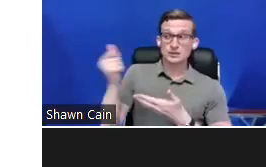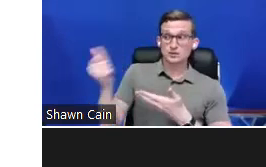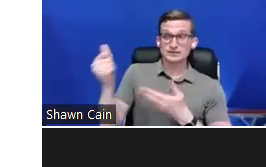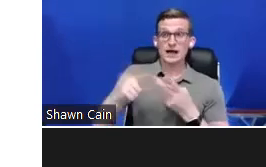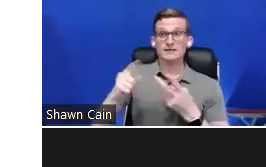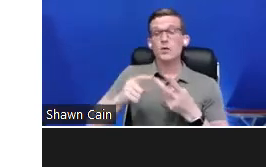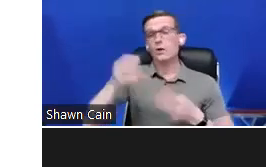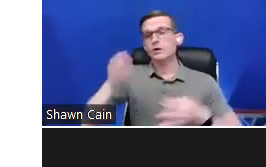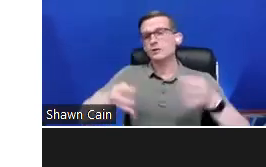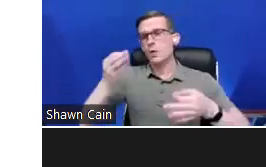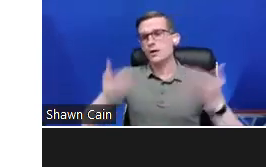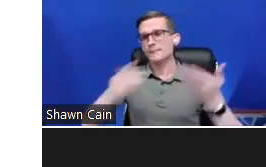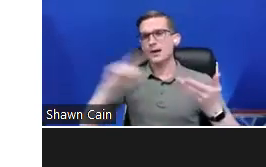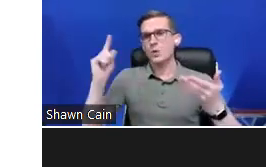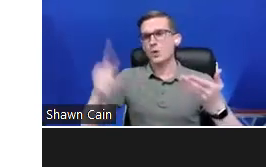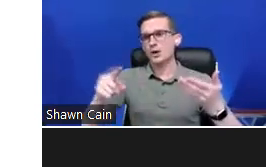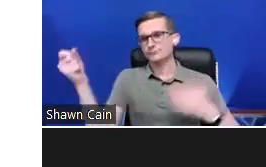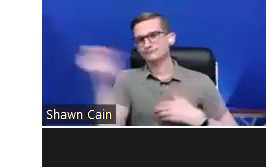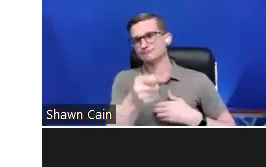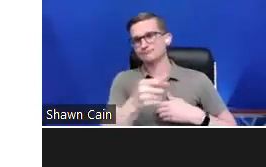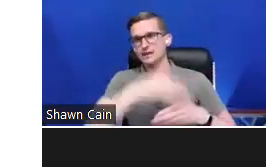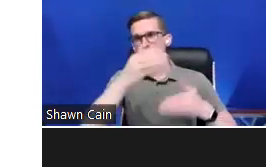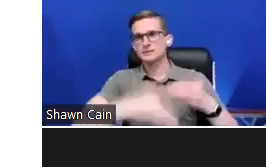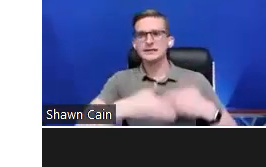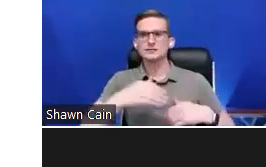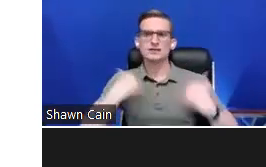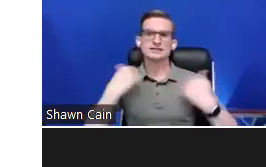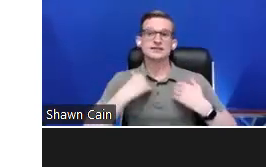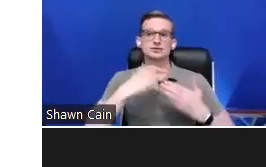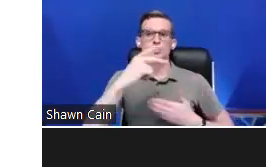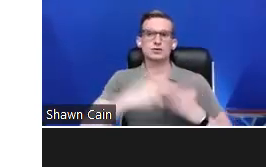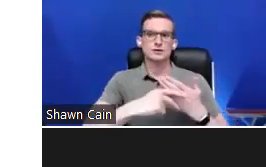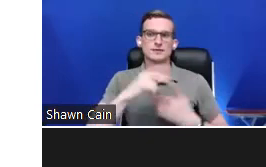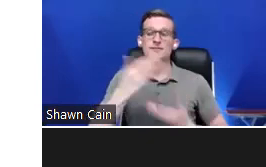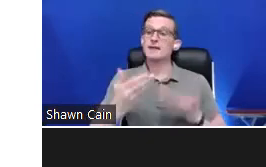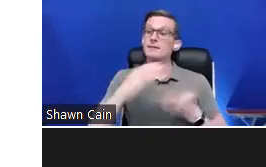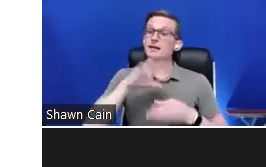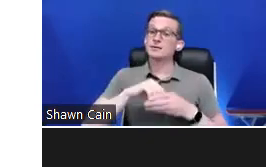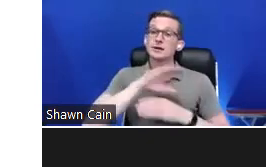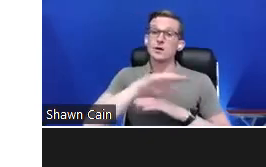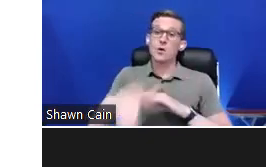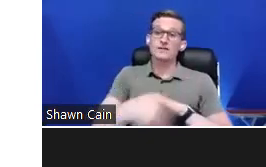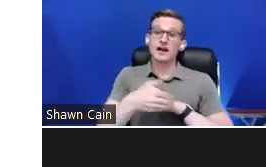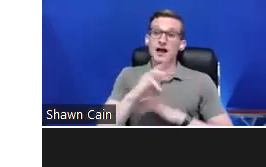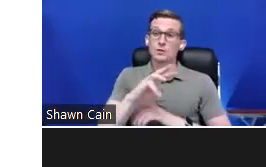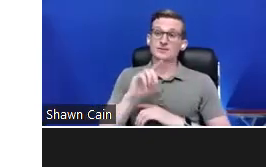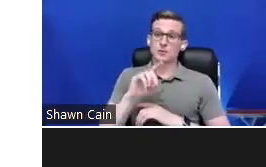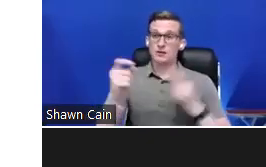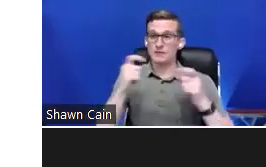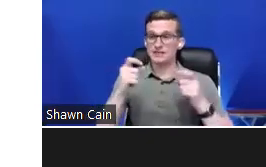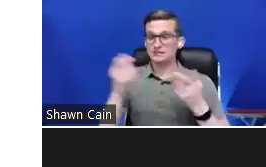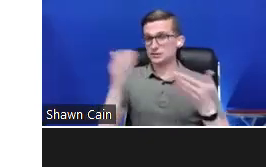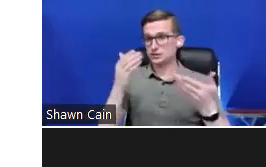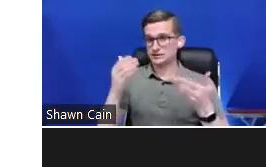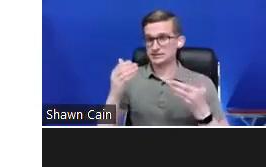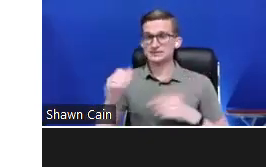a residential program. This may include overnight withdrawal management services, where trained personnel provide 24-hour monitoring